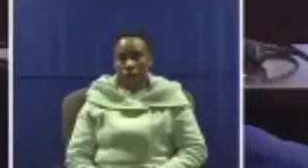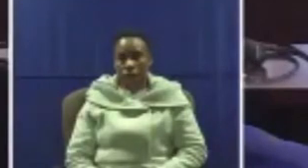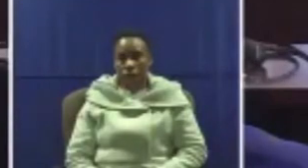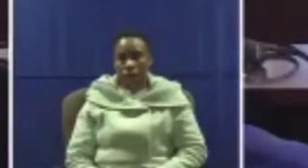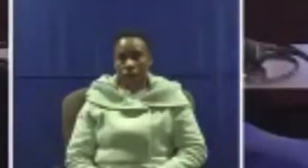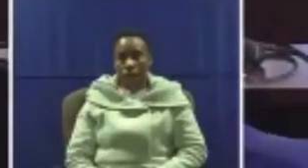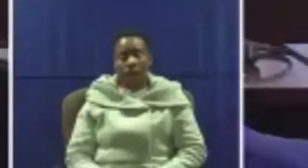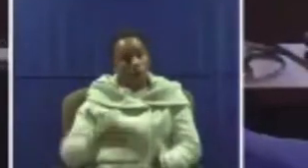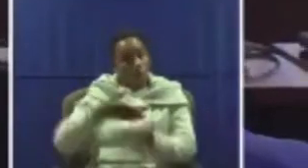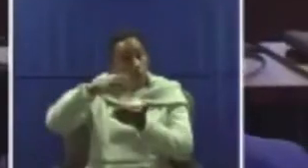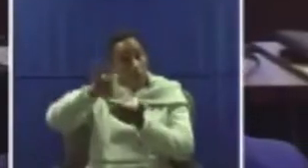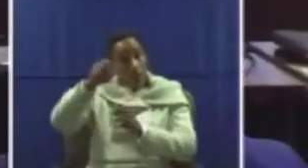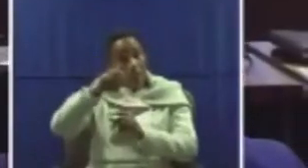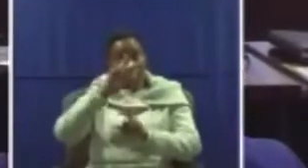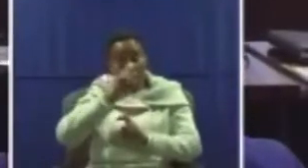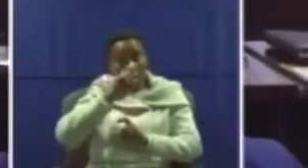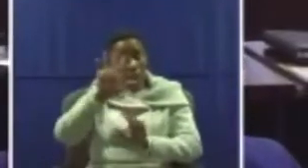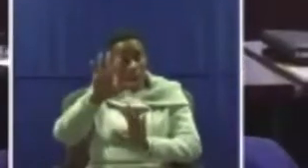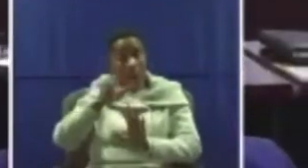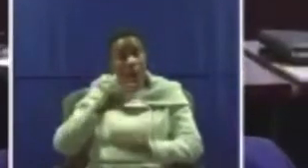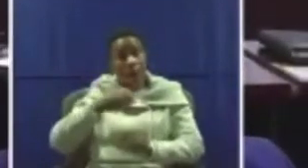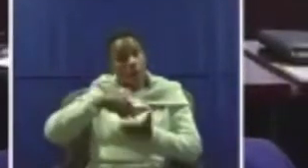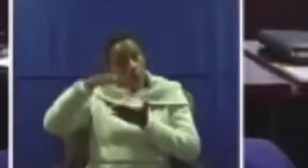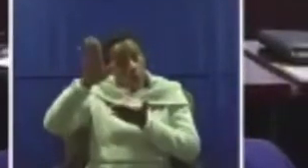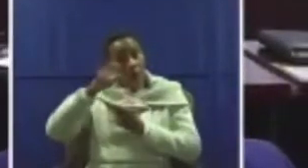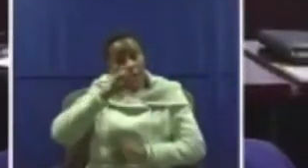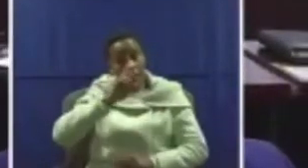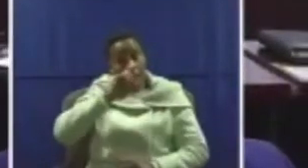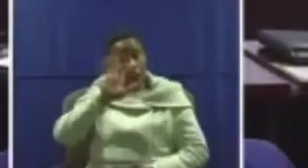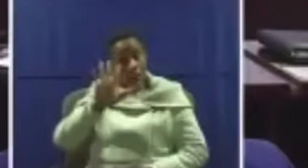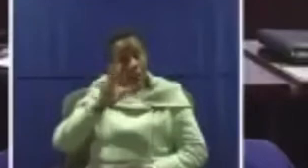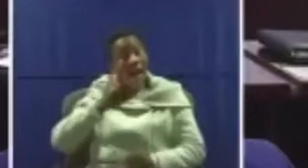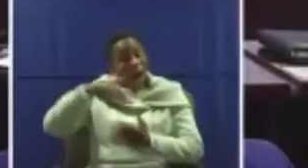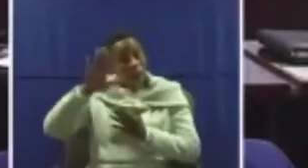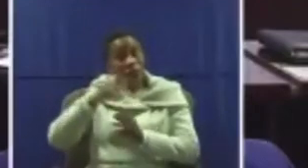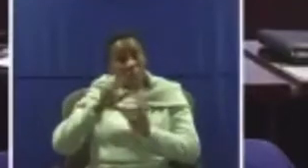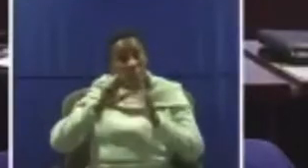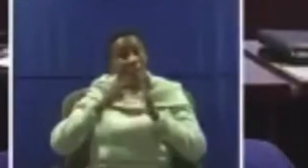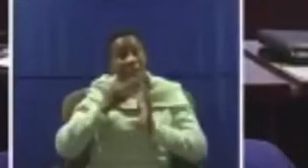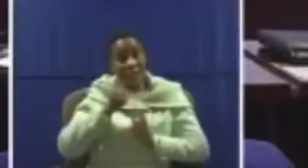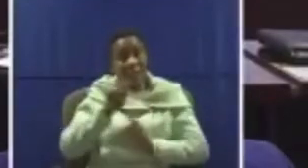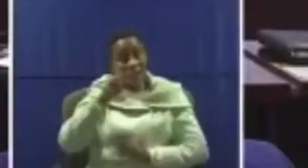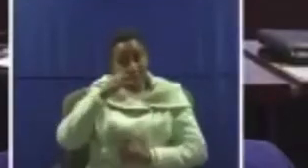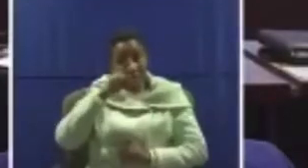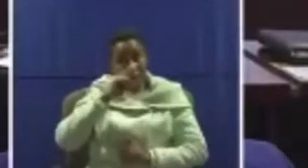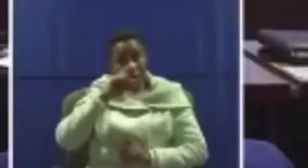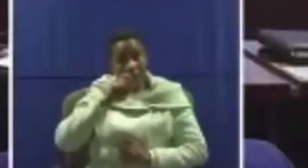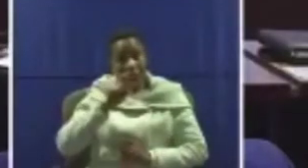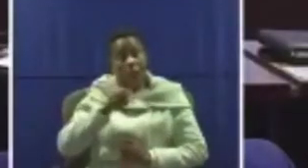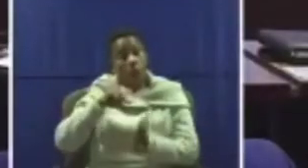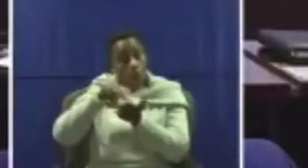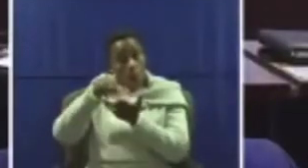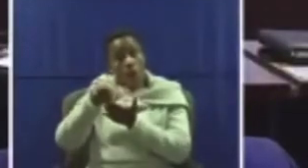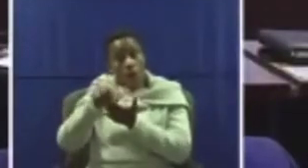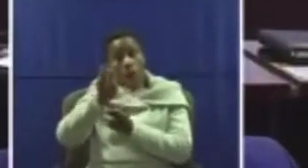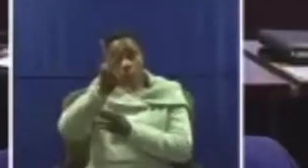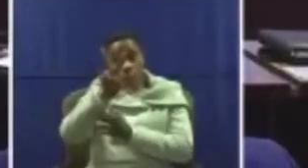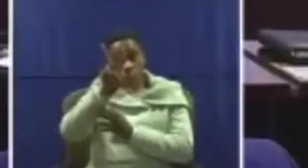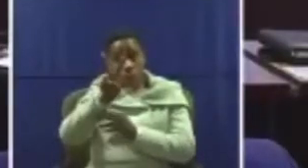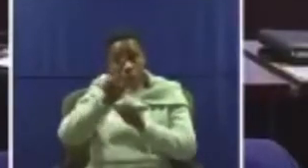Puma, sis, please, out, please, sis. Walk out, the two will escort